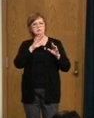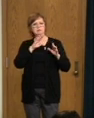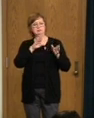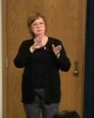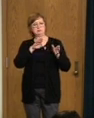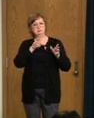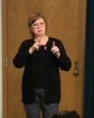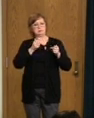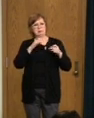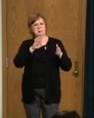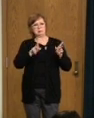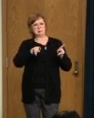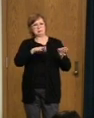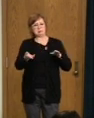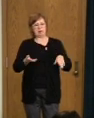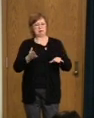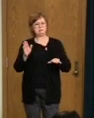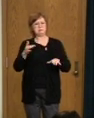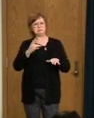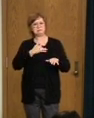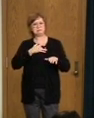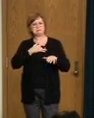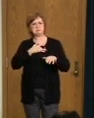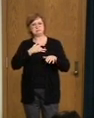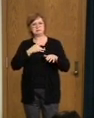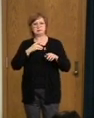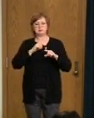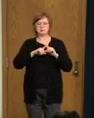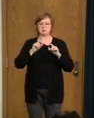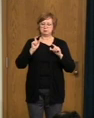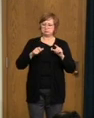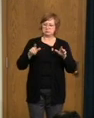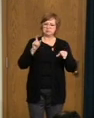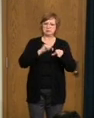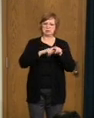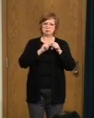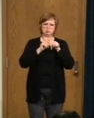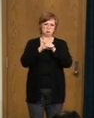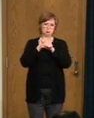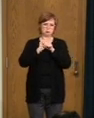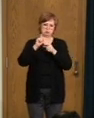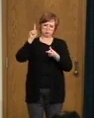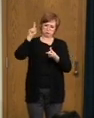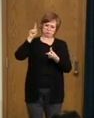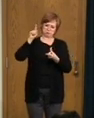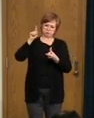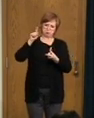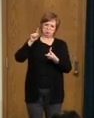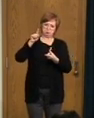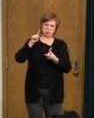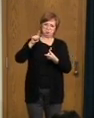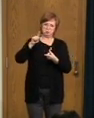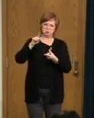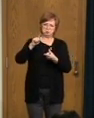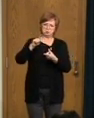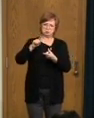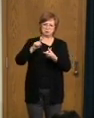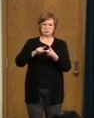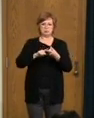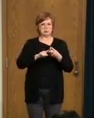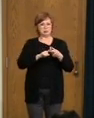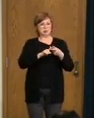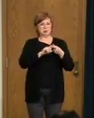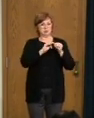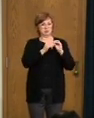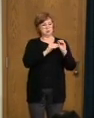season and continue to work towards reducing our case numbers. It's good that they're plateauing, but I think we really need to see them